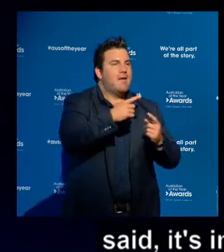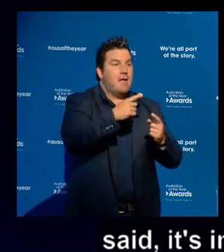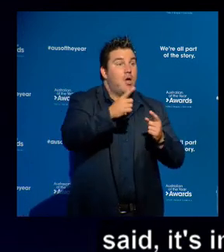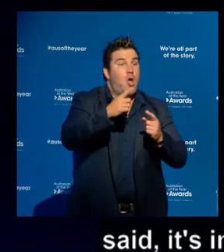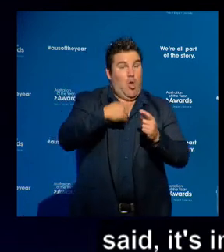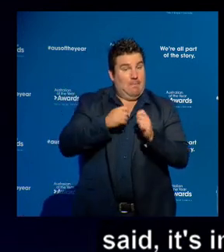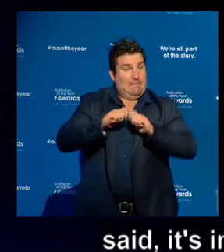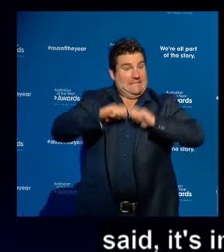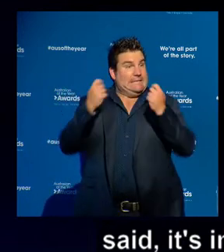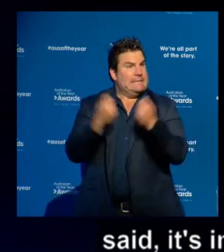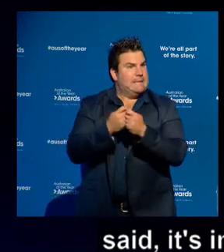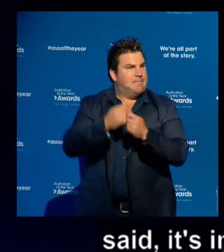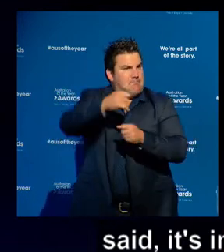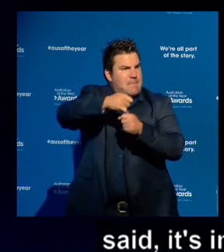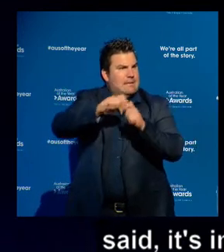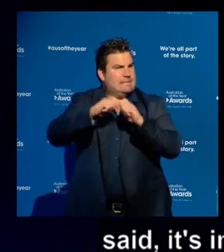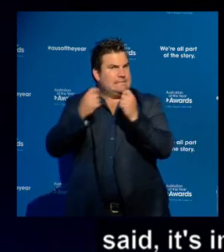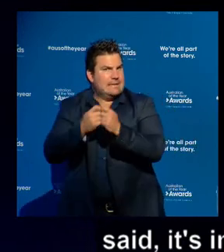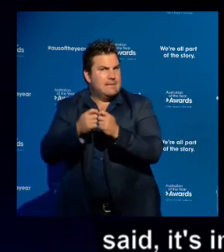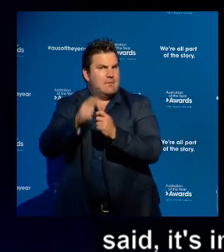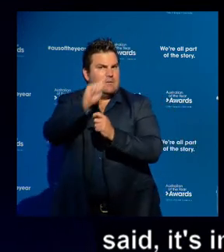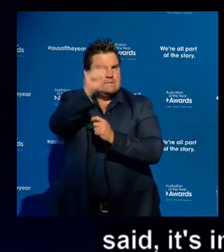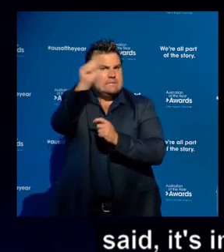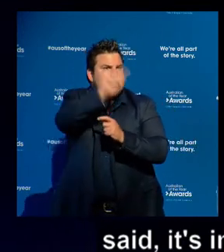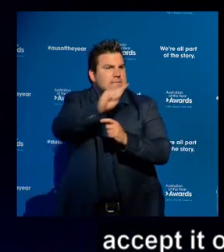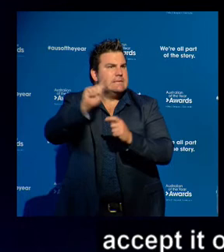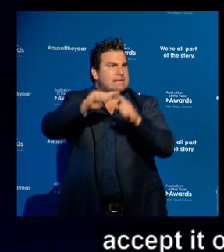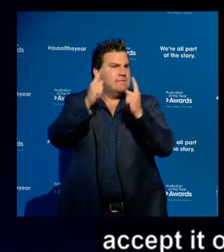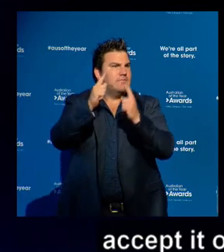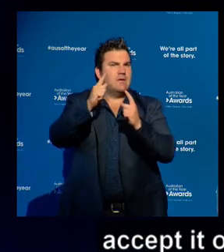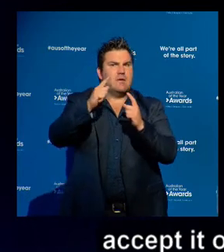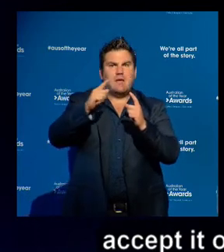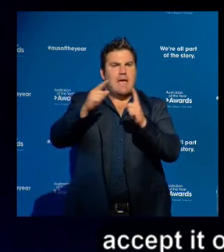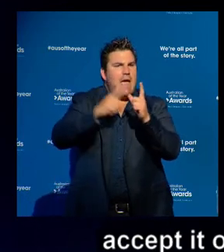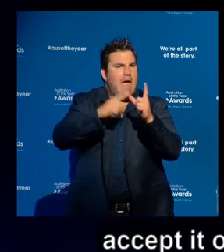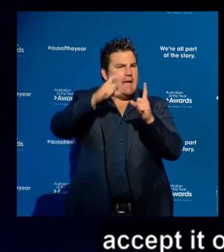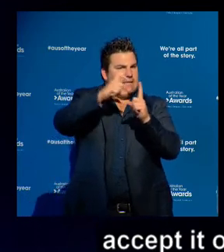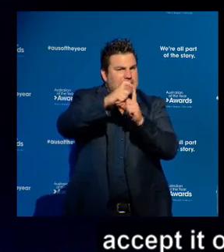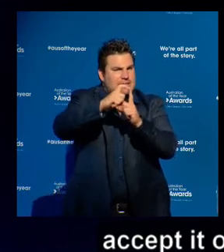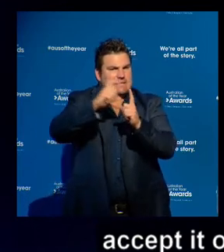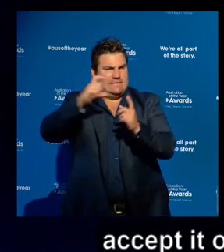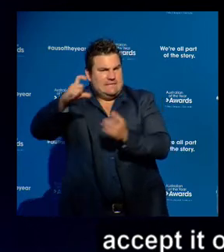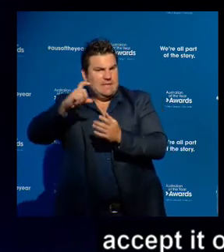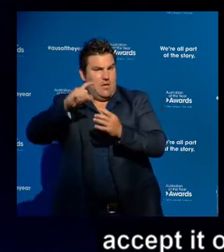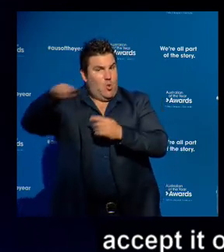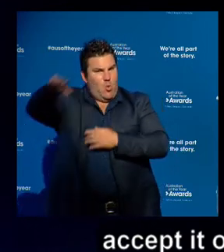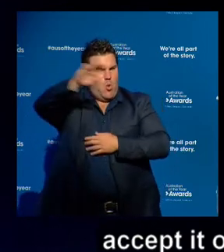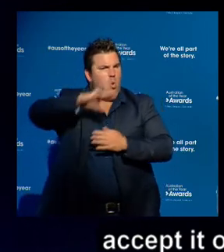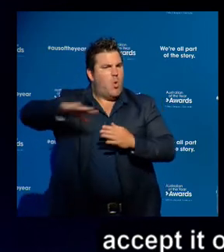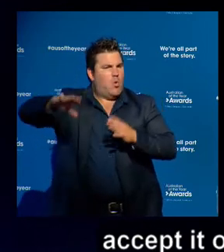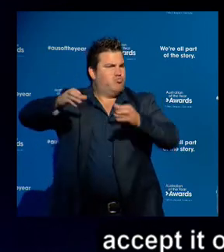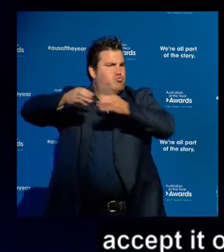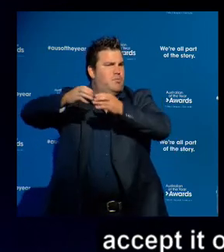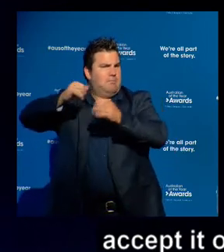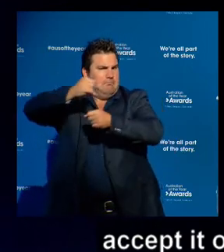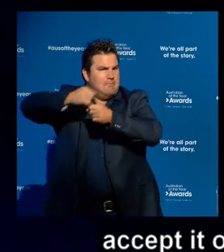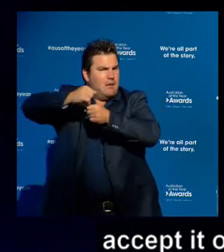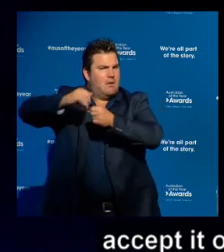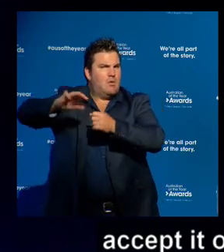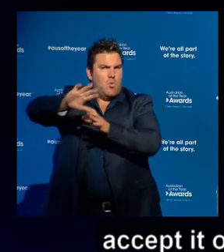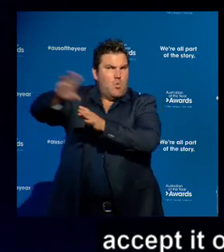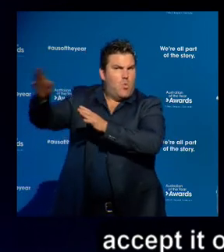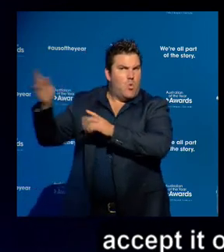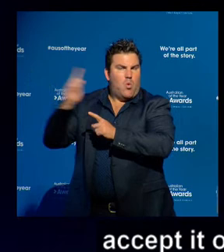medical leaders around the country, that group of people at HPPC who've led the nation's health response. But I think